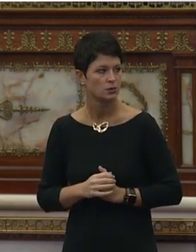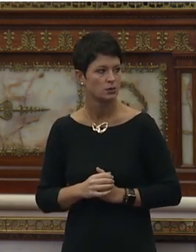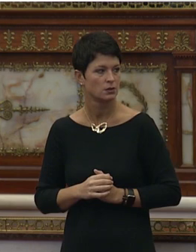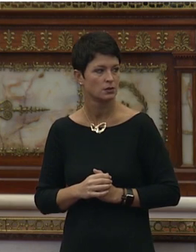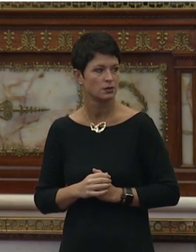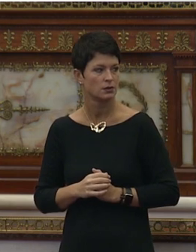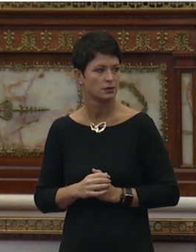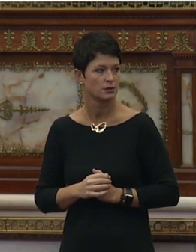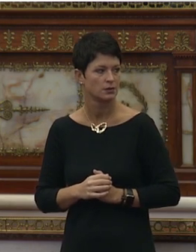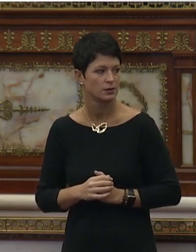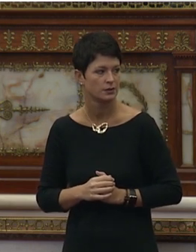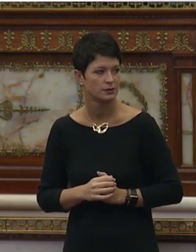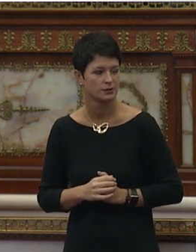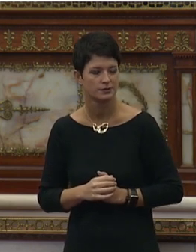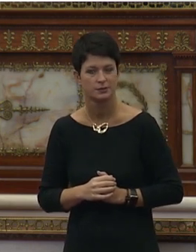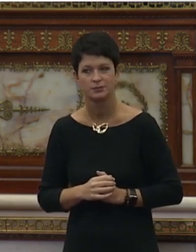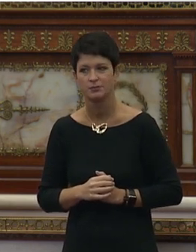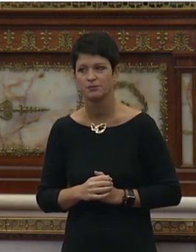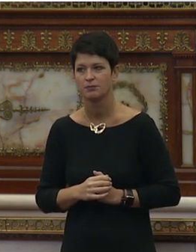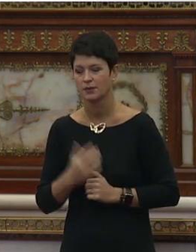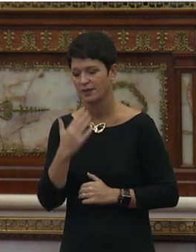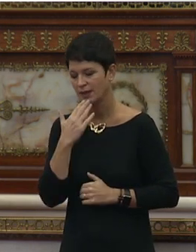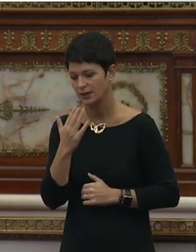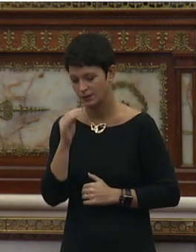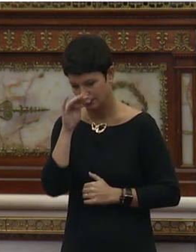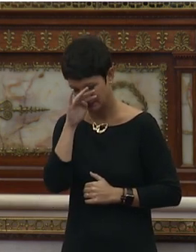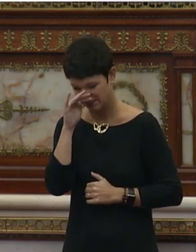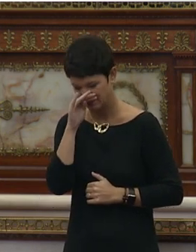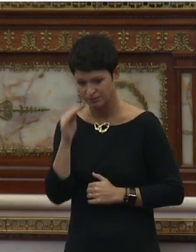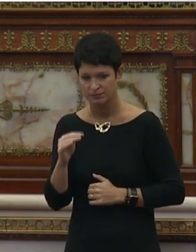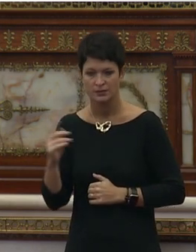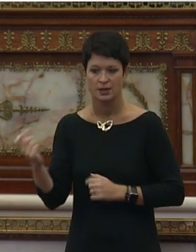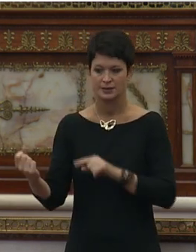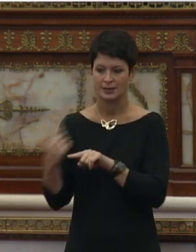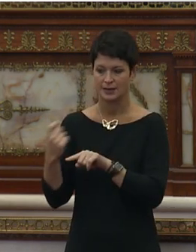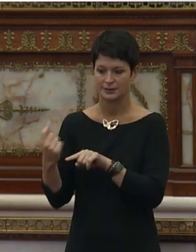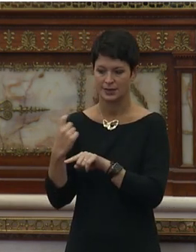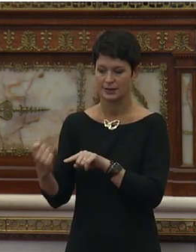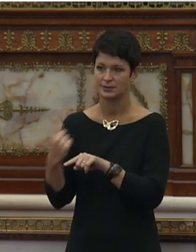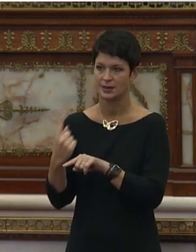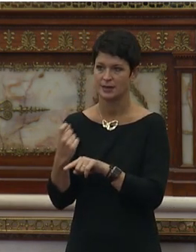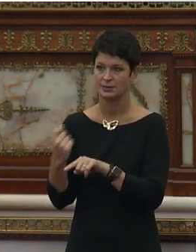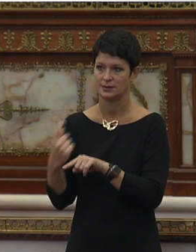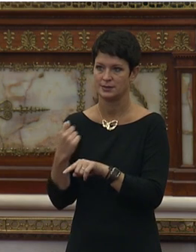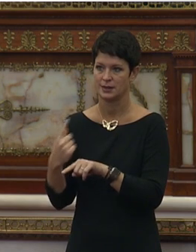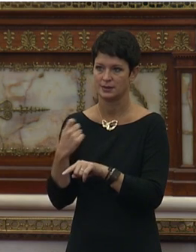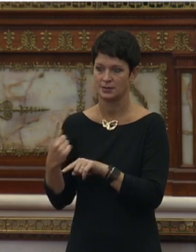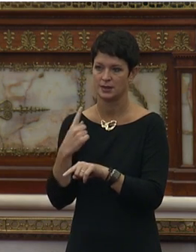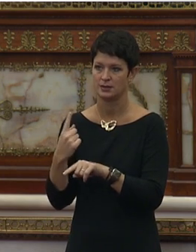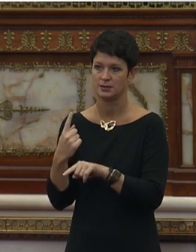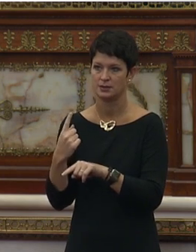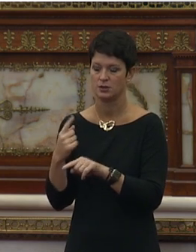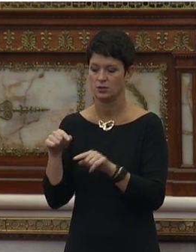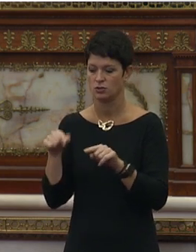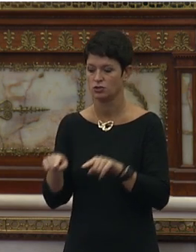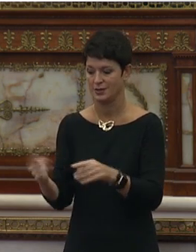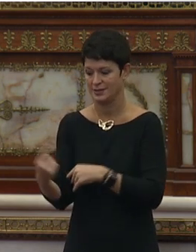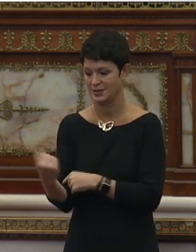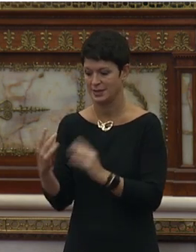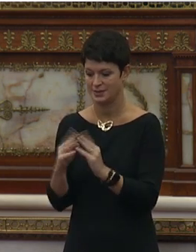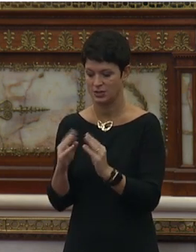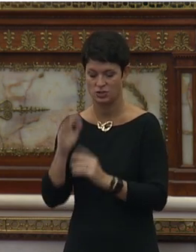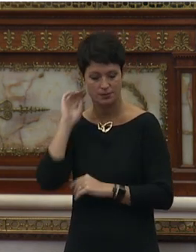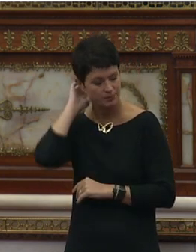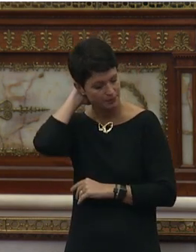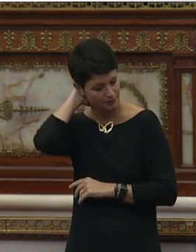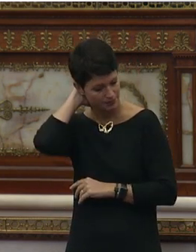Thank you, Mr. President. I've been getting texts throughout this session